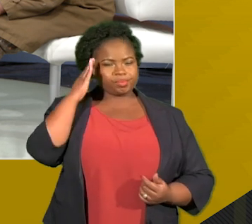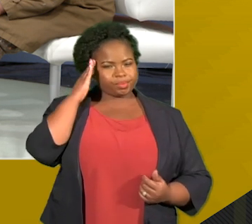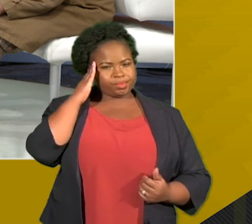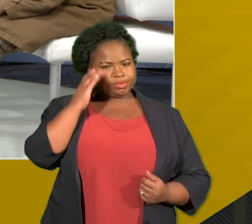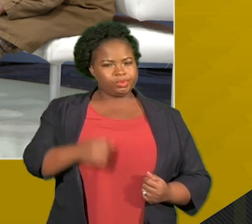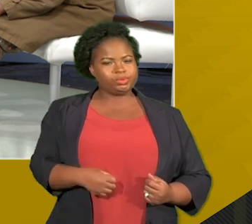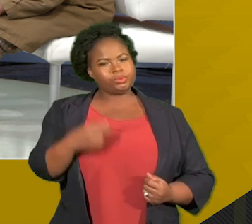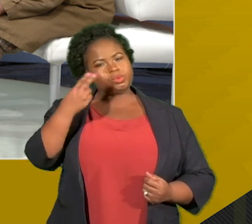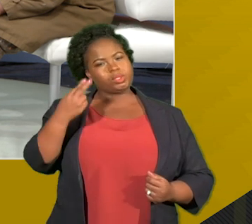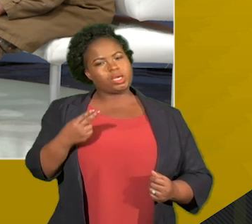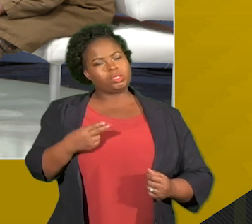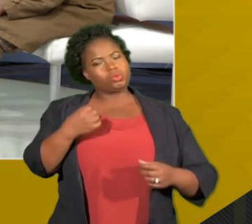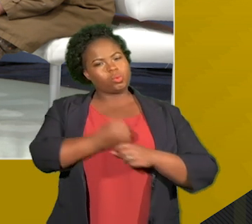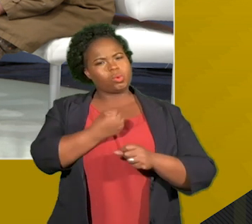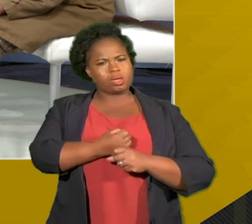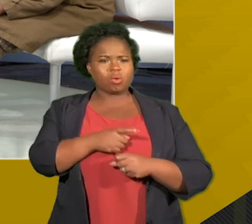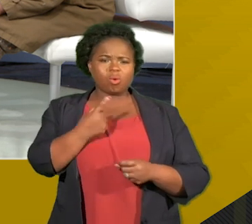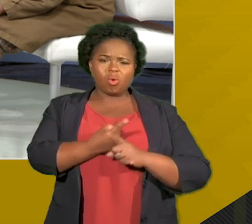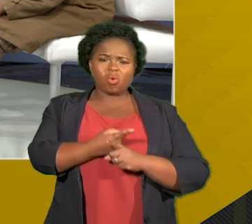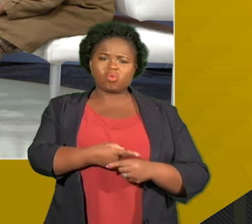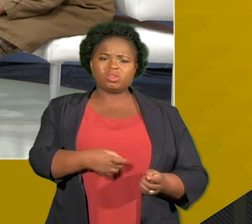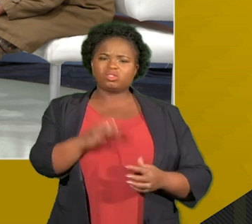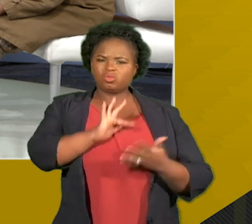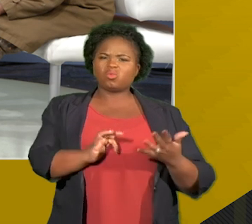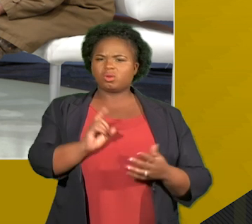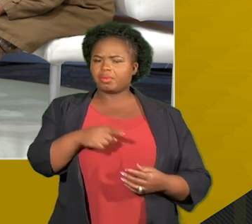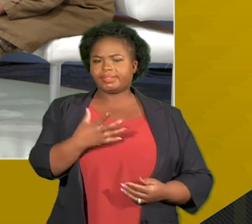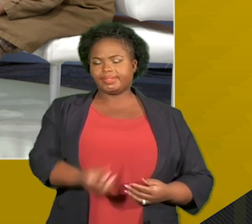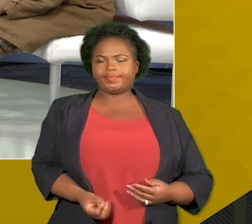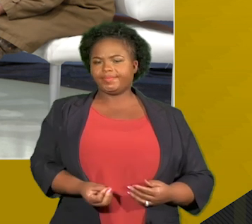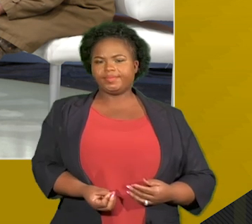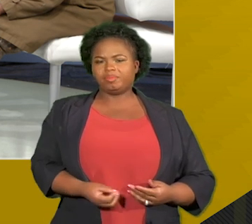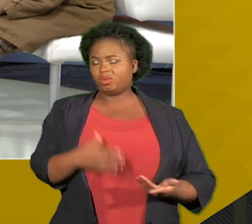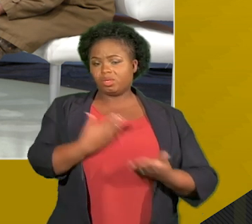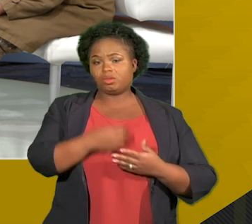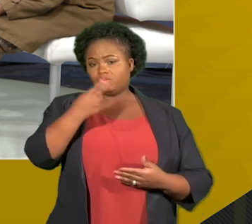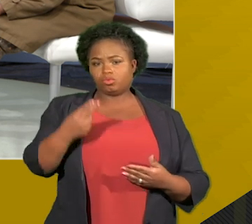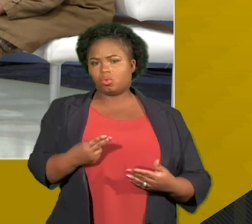The artwork, there must be a story behind it, or I can just draw into something without any story.